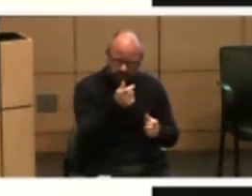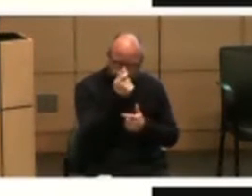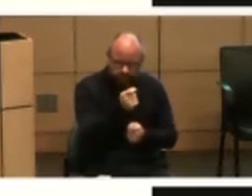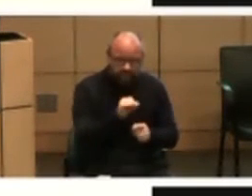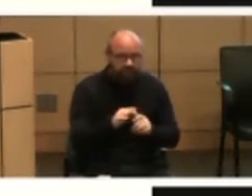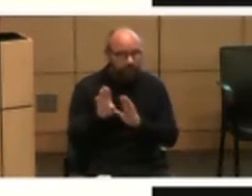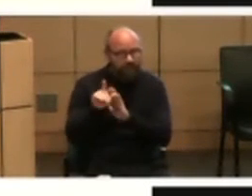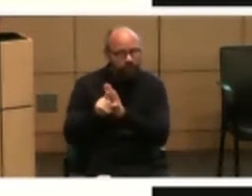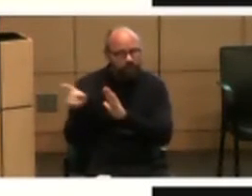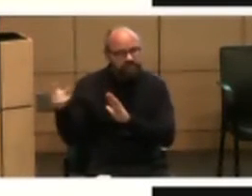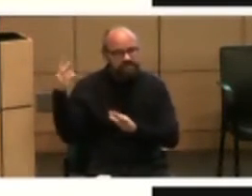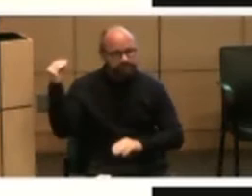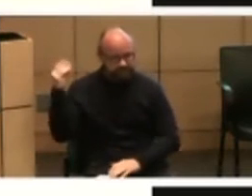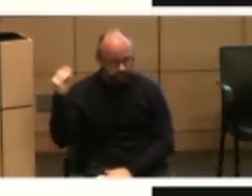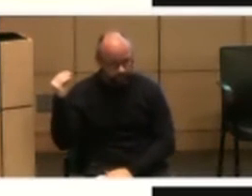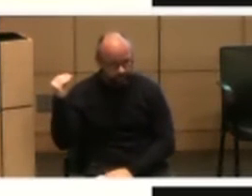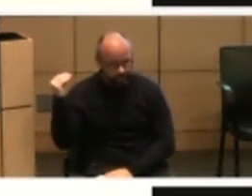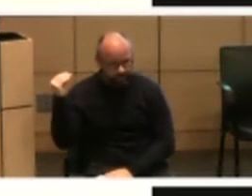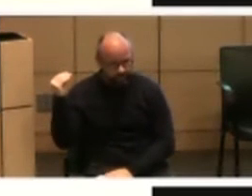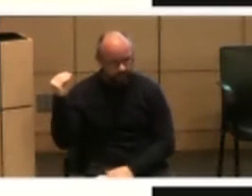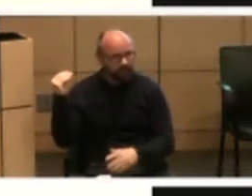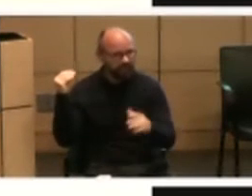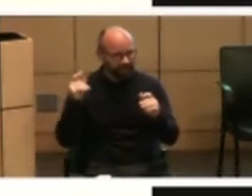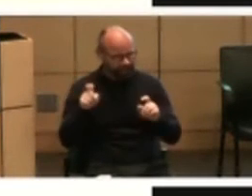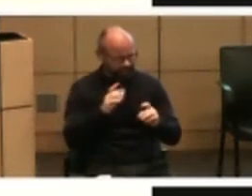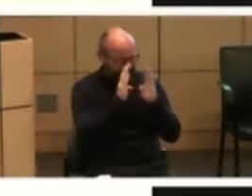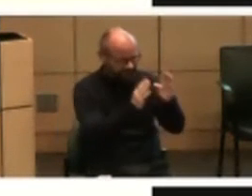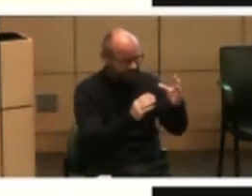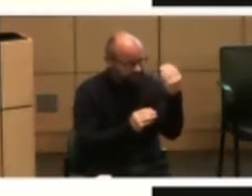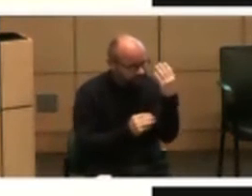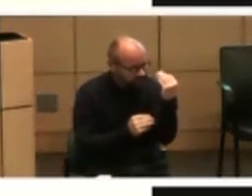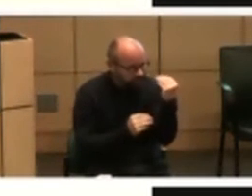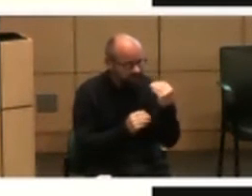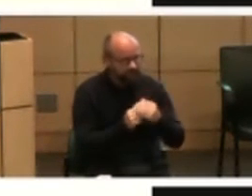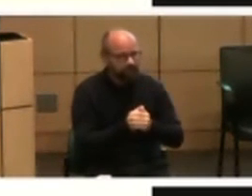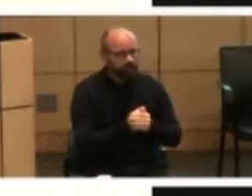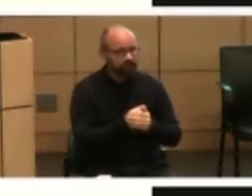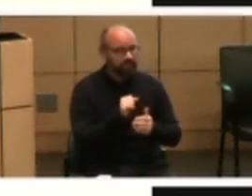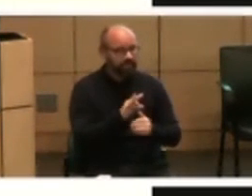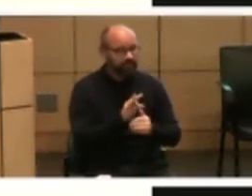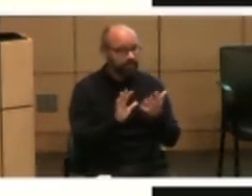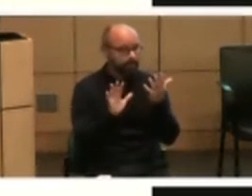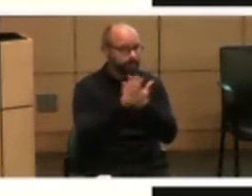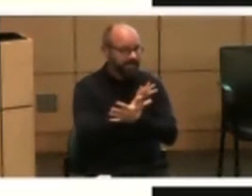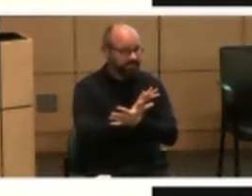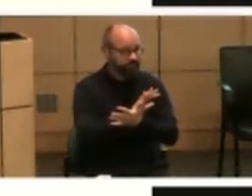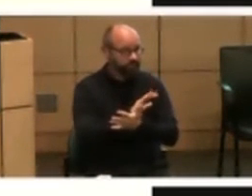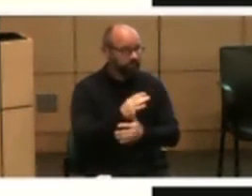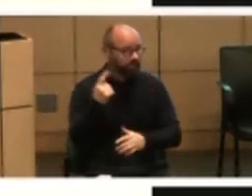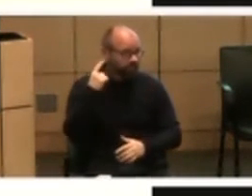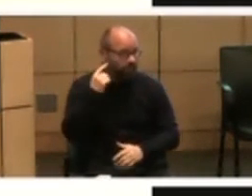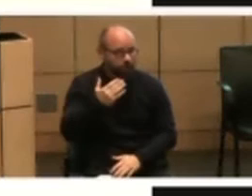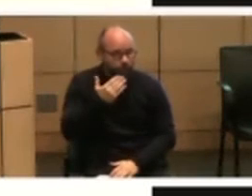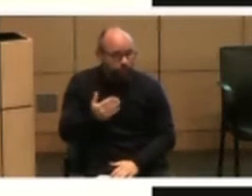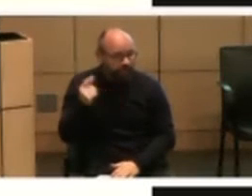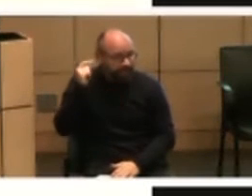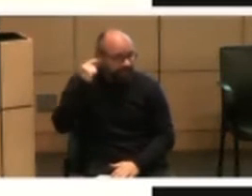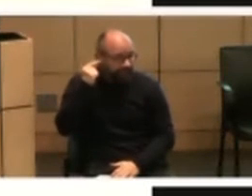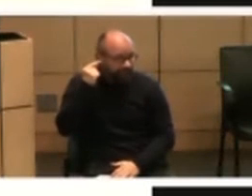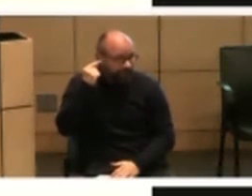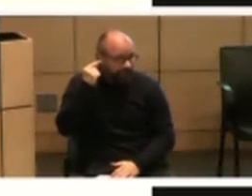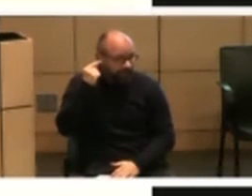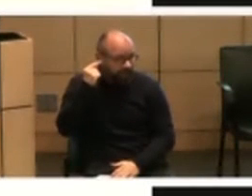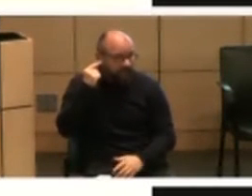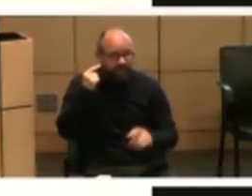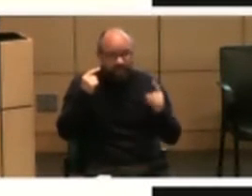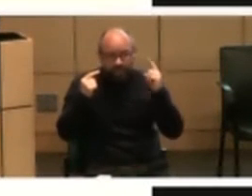competing speech, I think I showed the slide that indicated if you put the masker to the good ear and the target speech to the bad ear, that